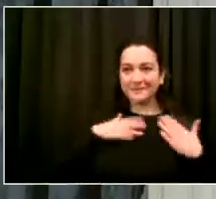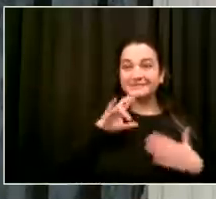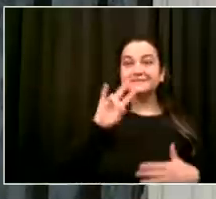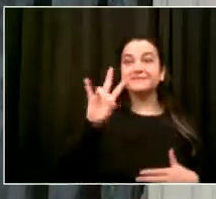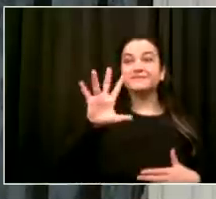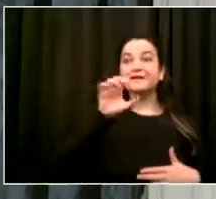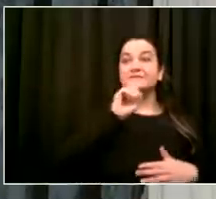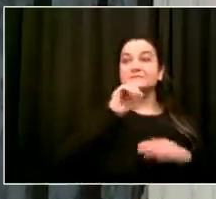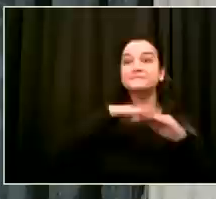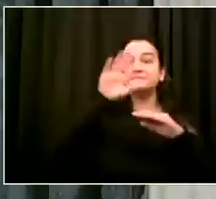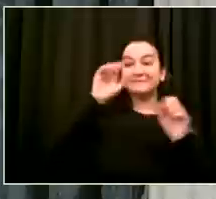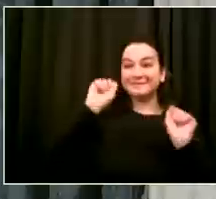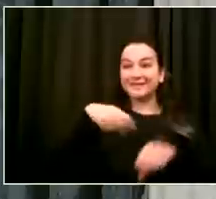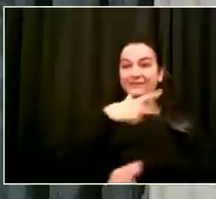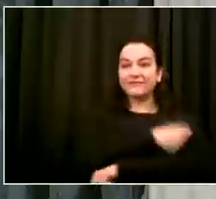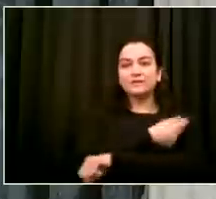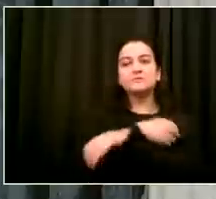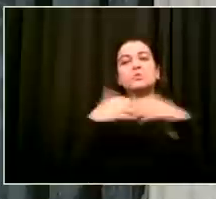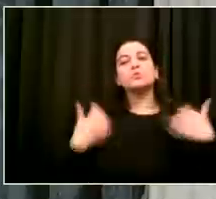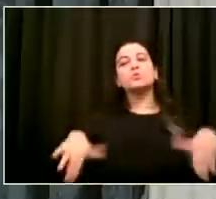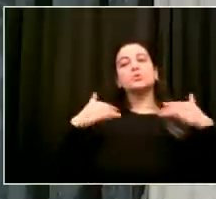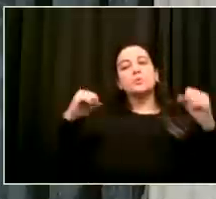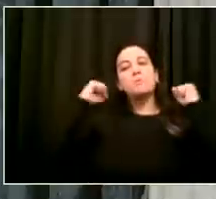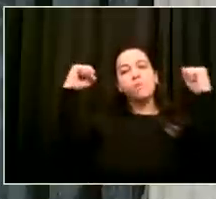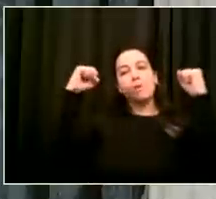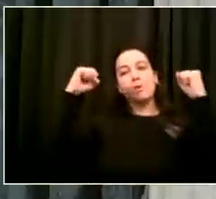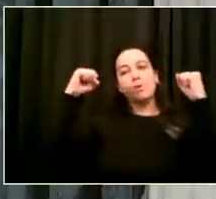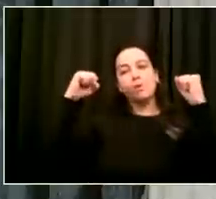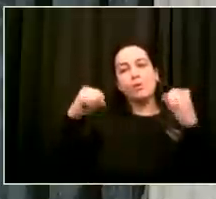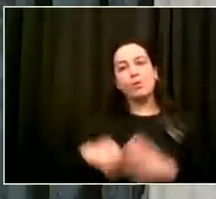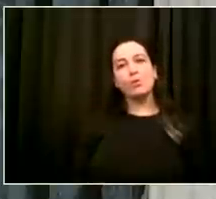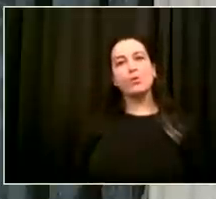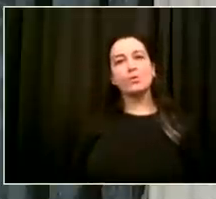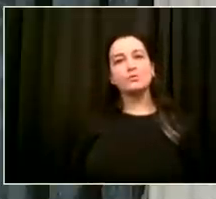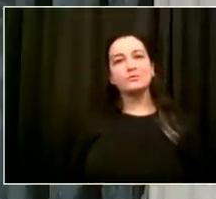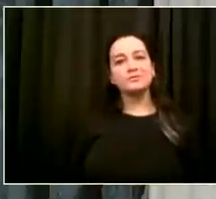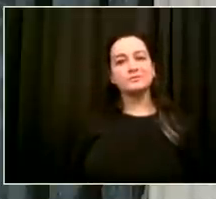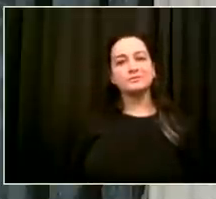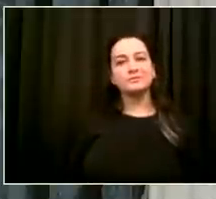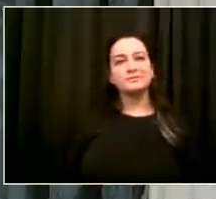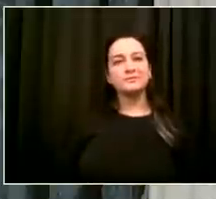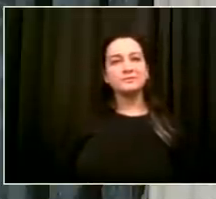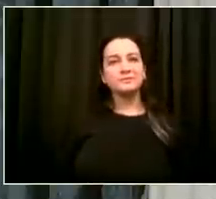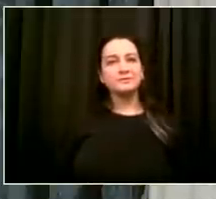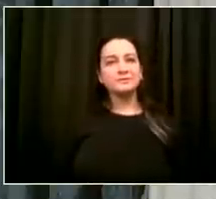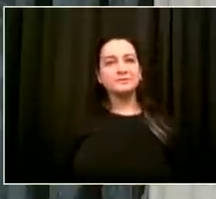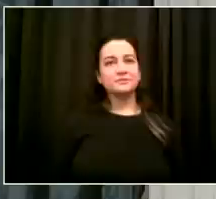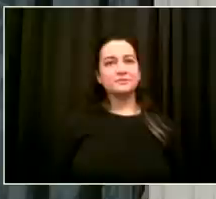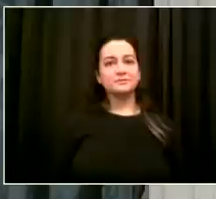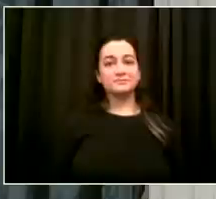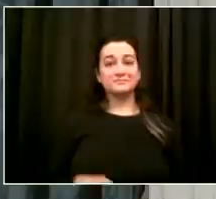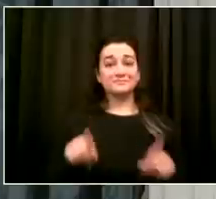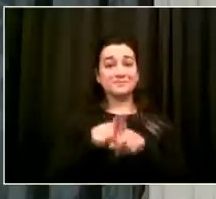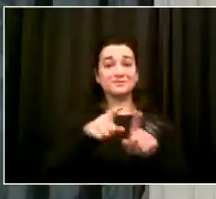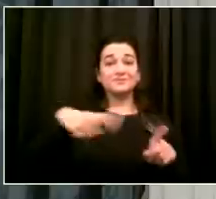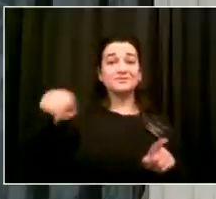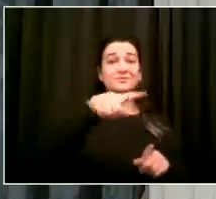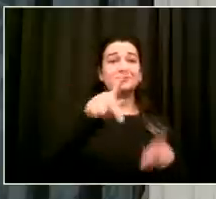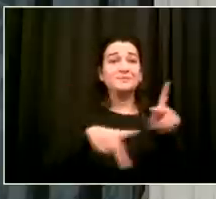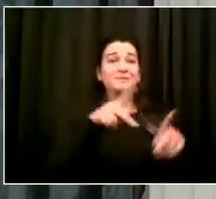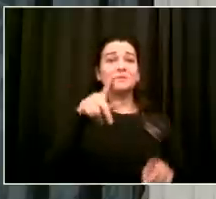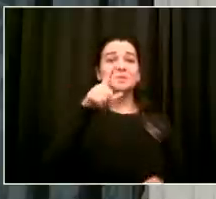They've been through so much this year, living in isolation, away from you, away from the family, away from the